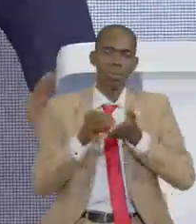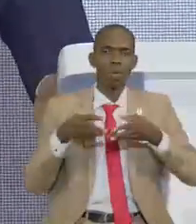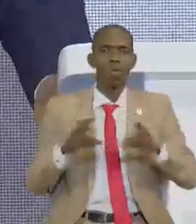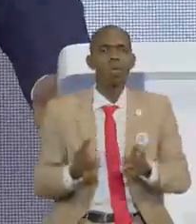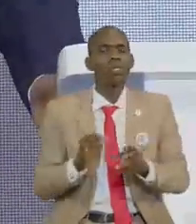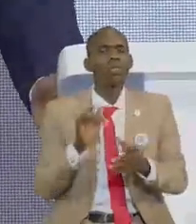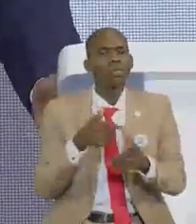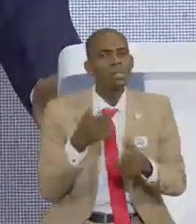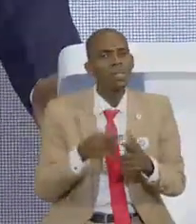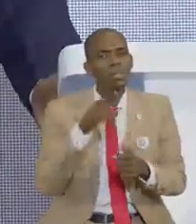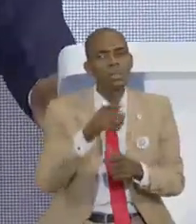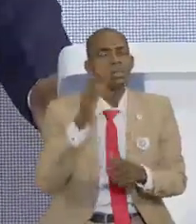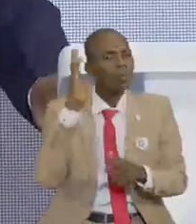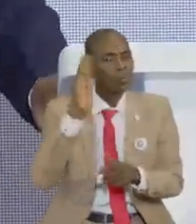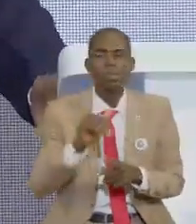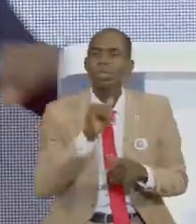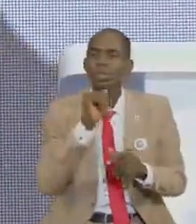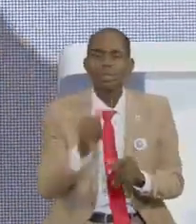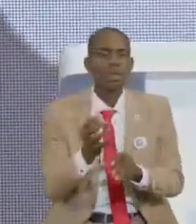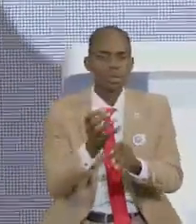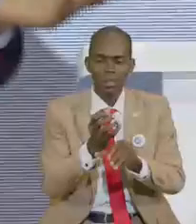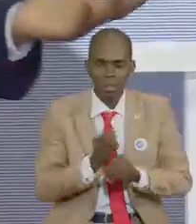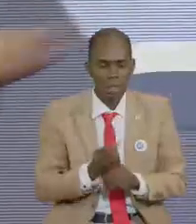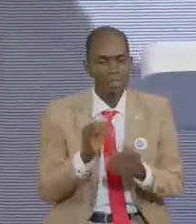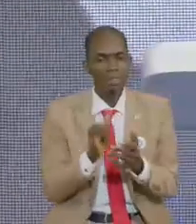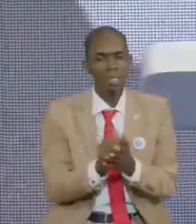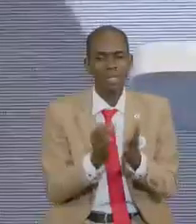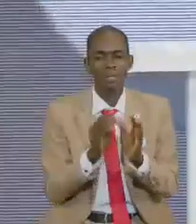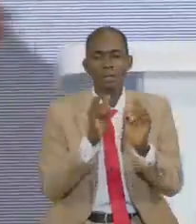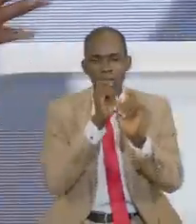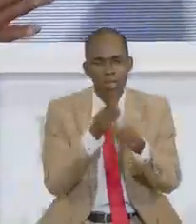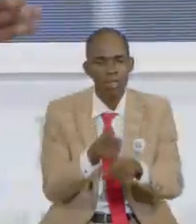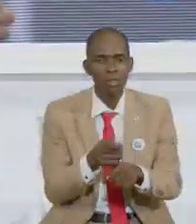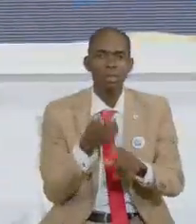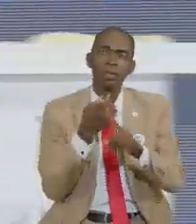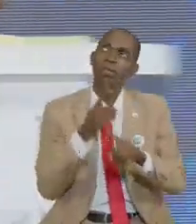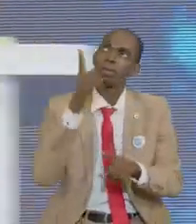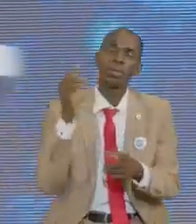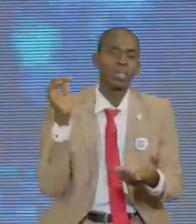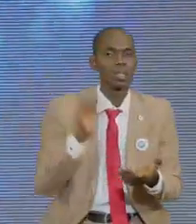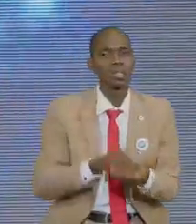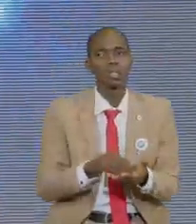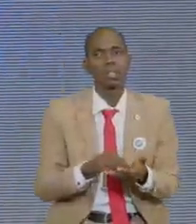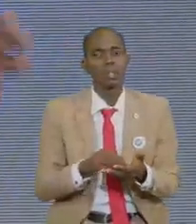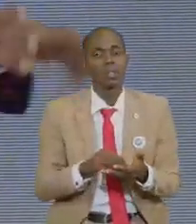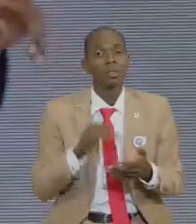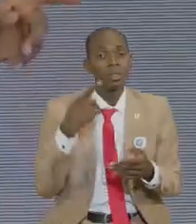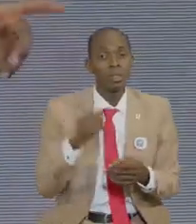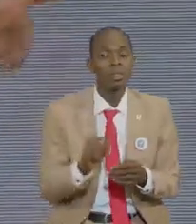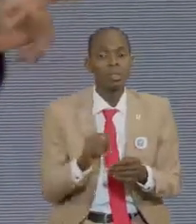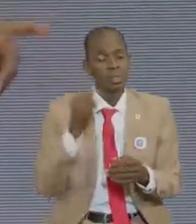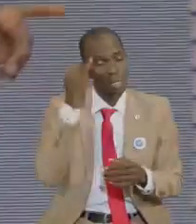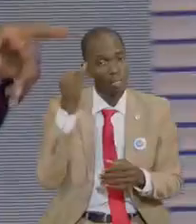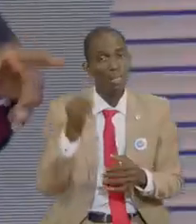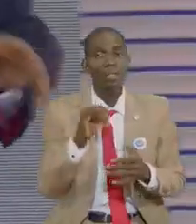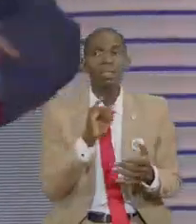have that checkbook. You can now sign your name. The unlimited thing is taken away. The assumption that you are going